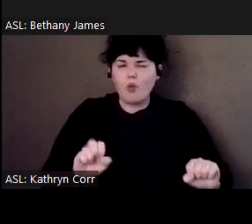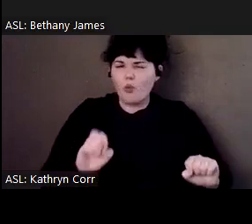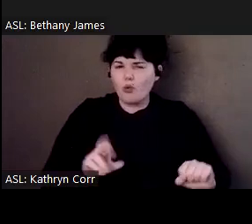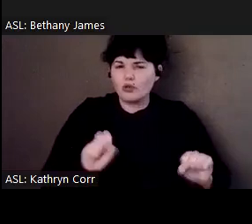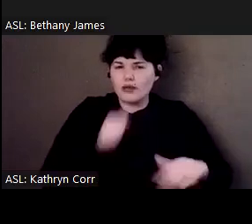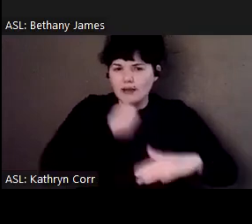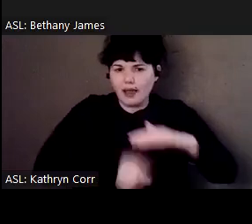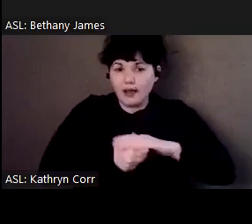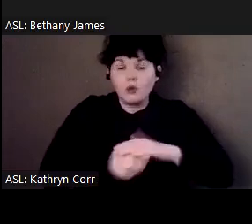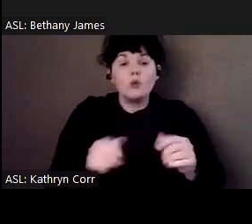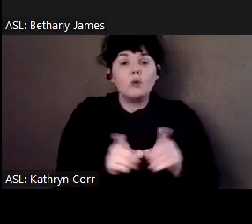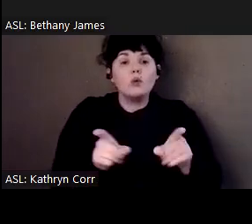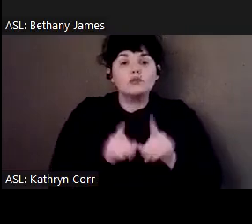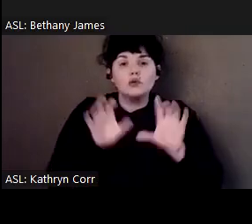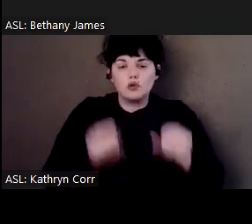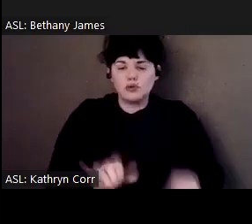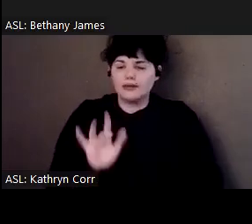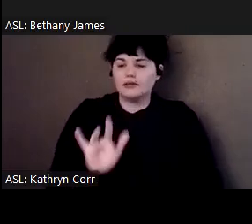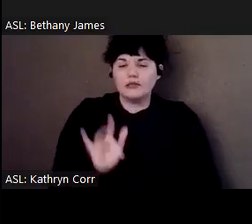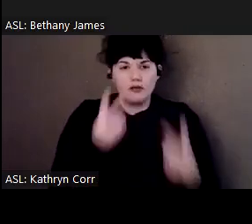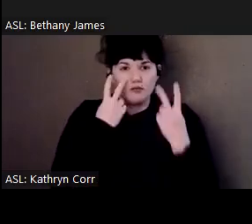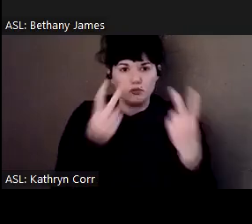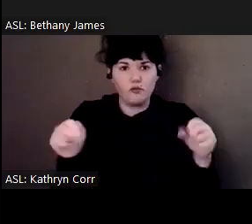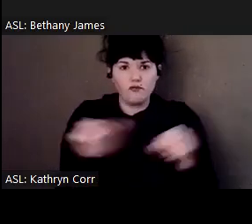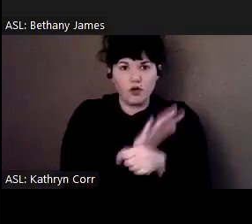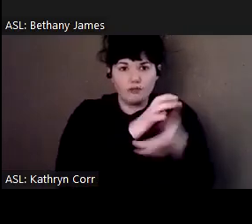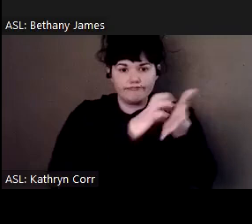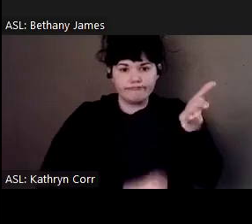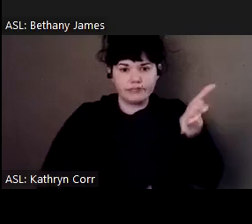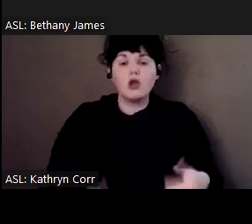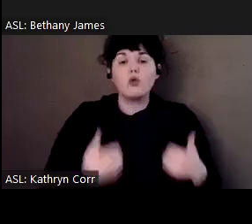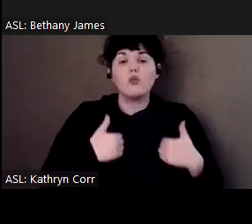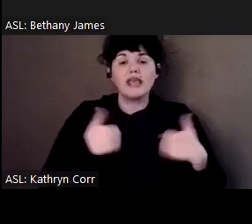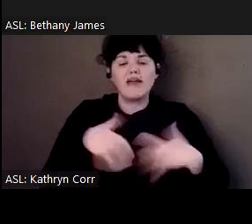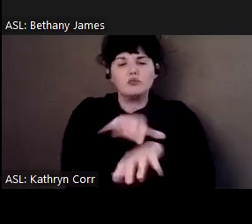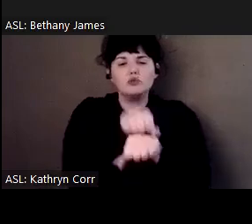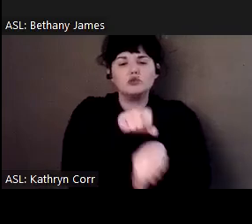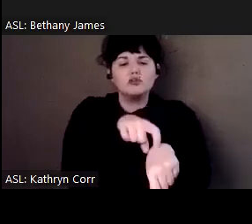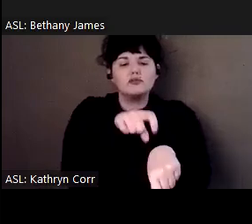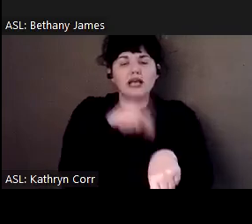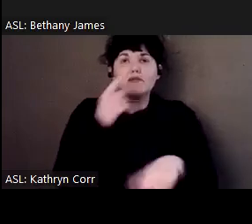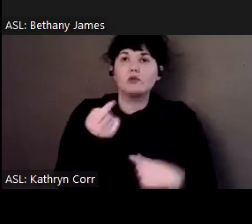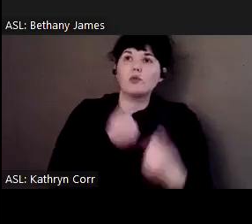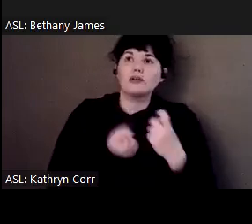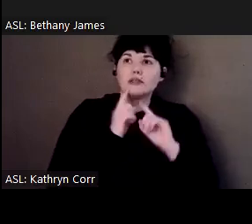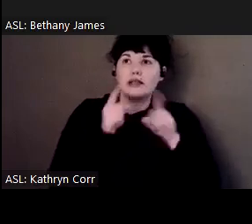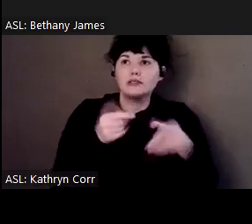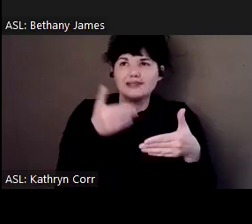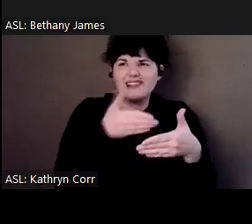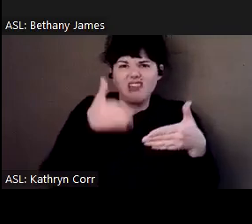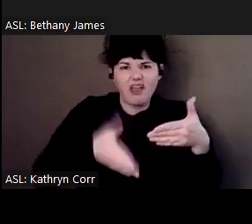full transcript. There is a designated time for questions and answers at the end of the presentation by each